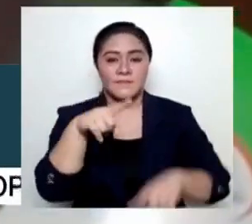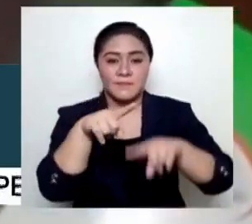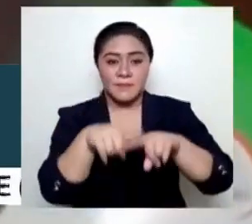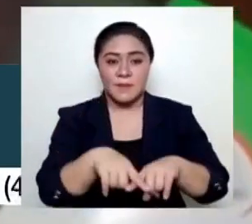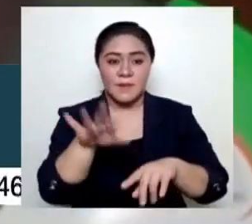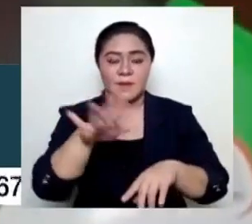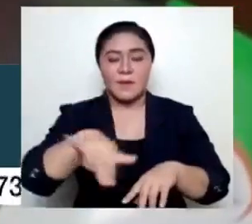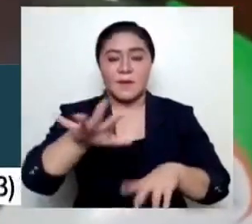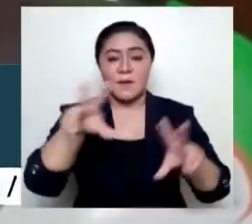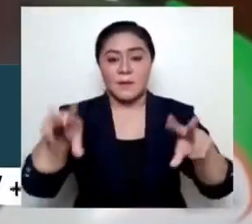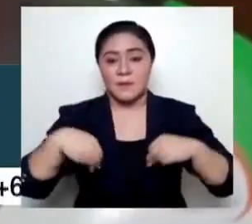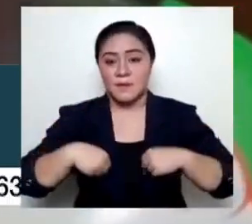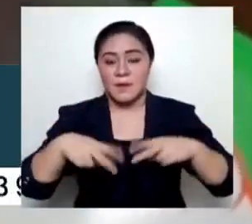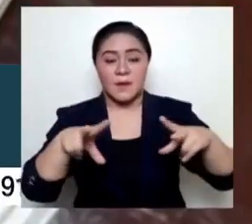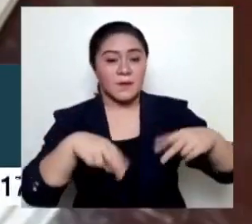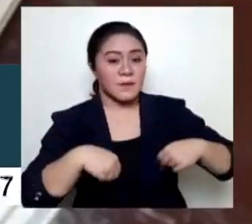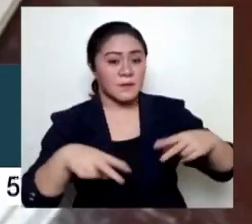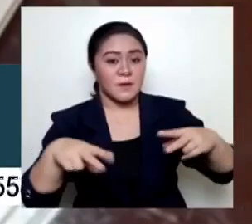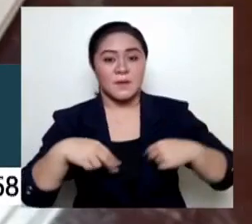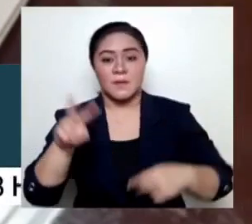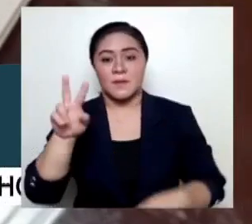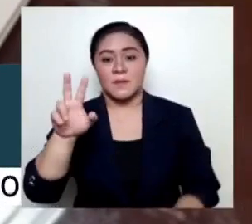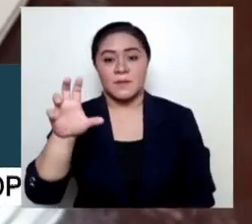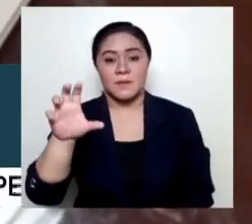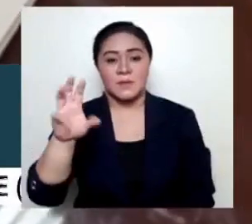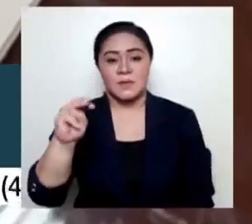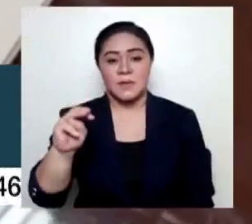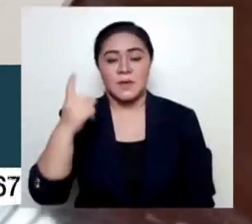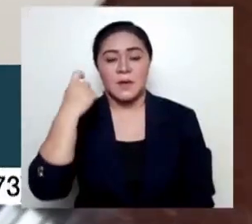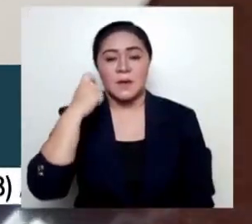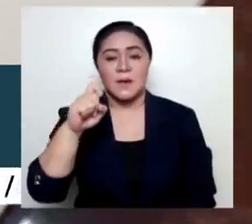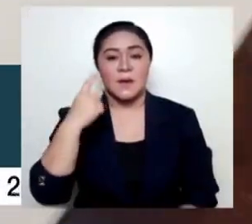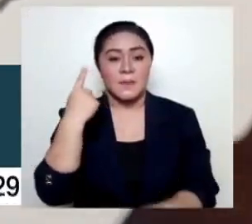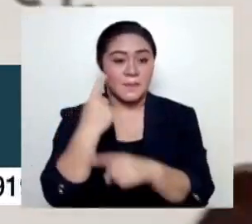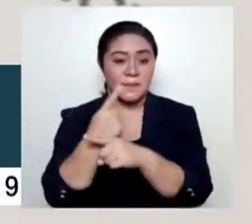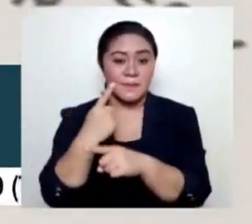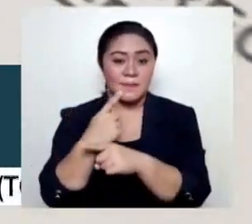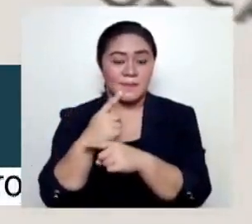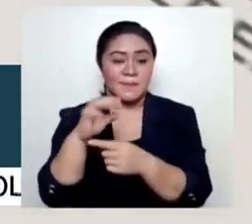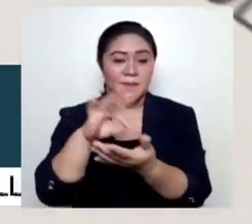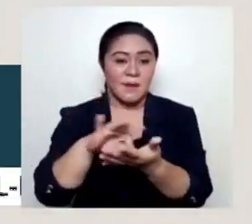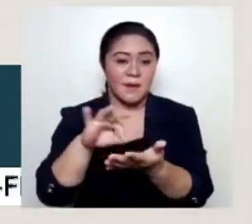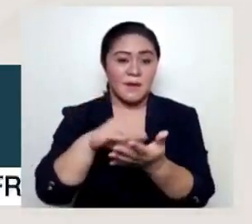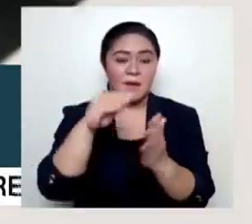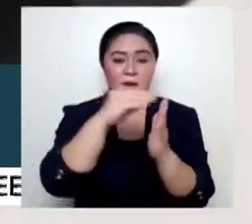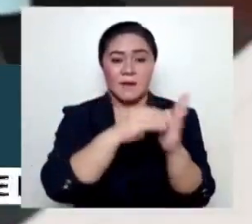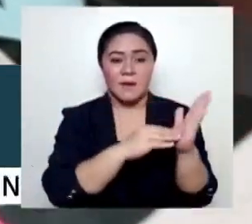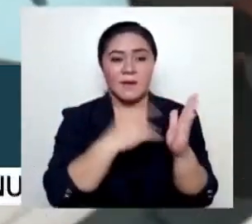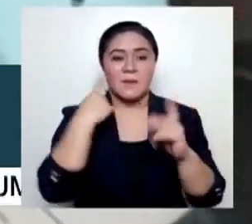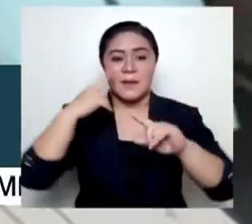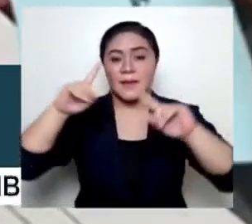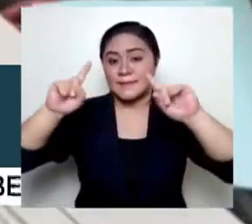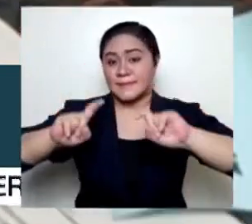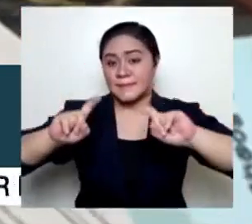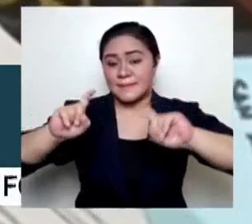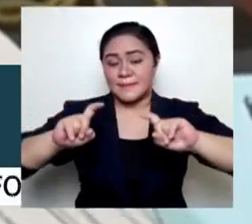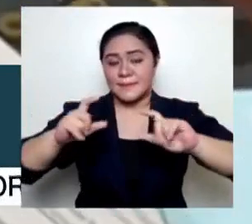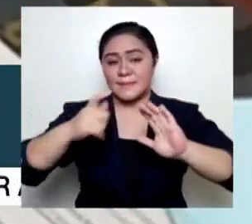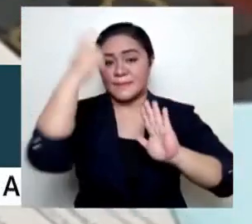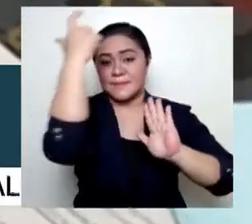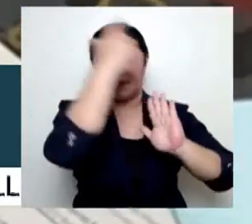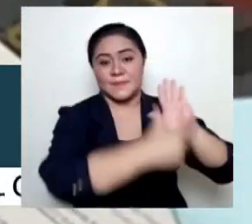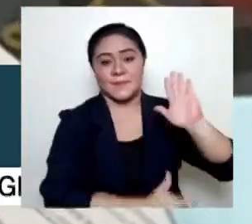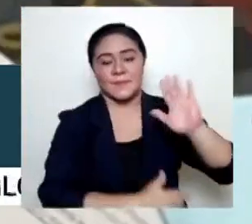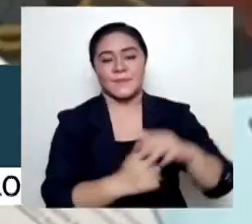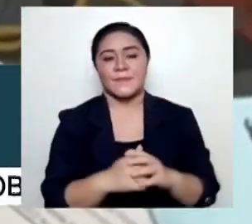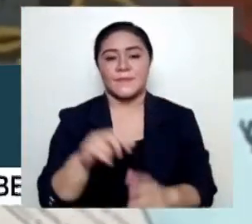received, most VCMs performed accurately in counting votes from the test ballots. These include the VCMs